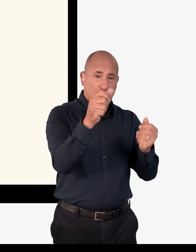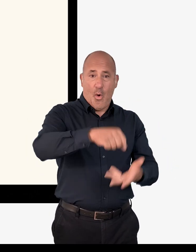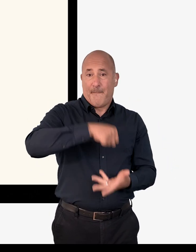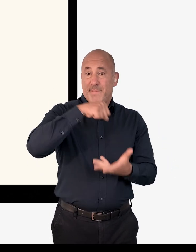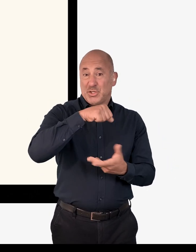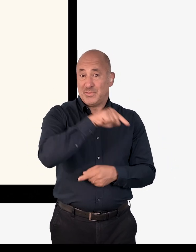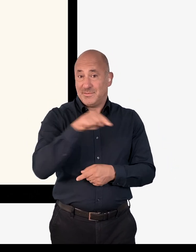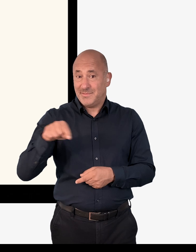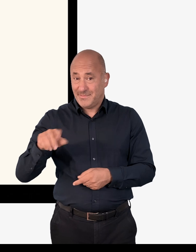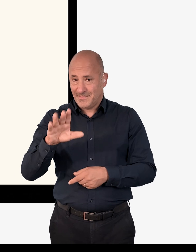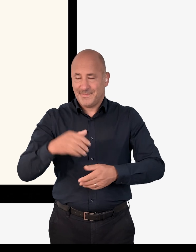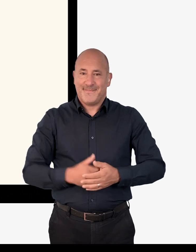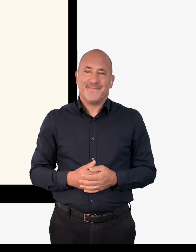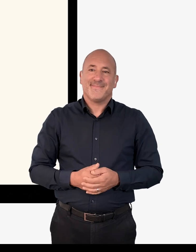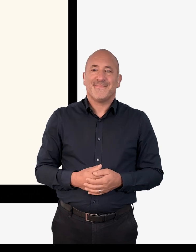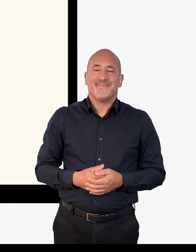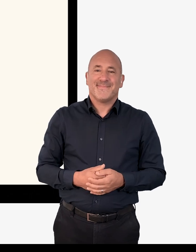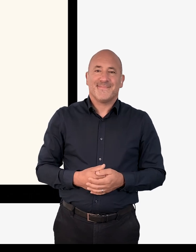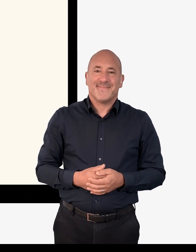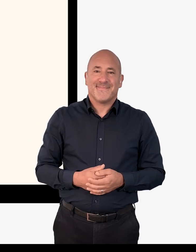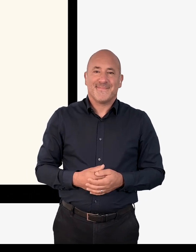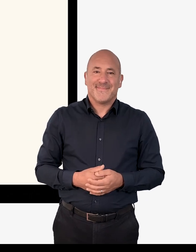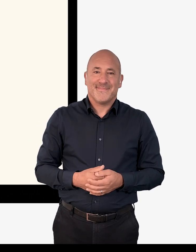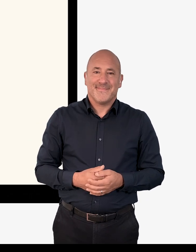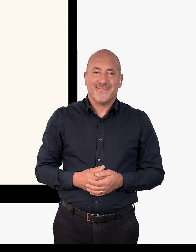project and should align with your budget.